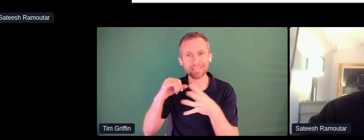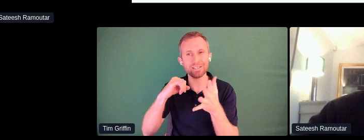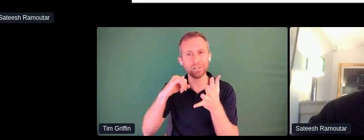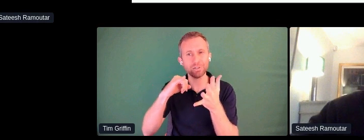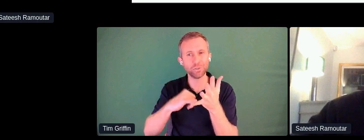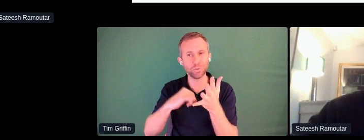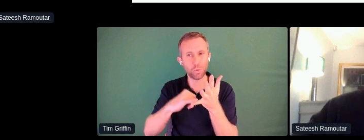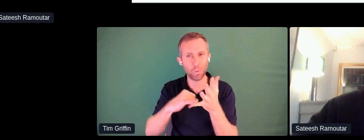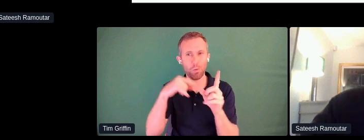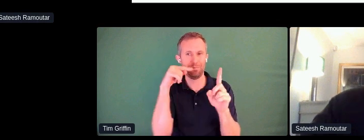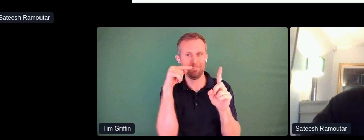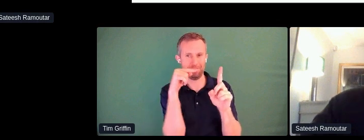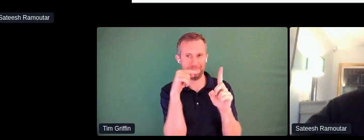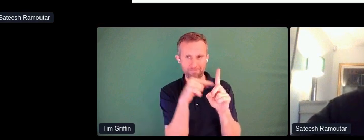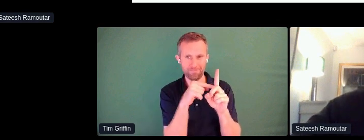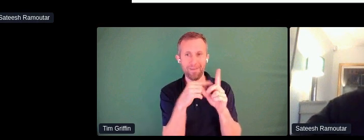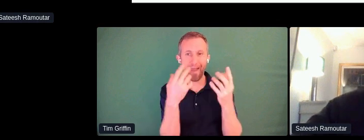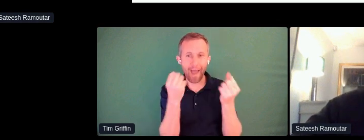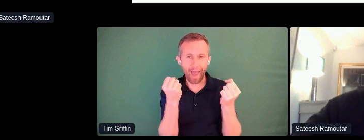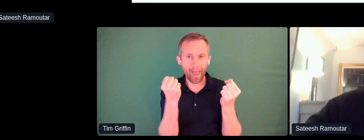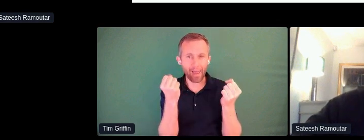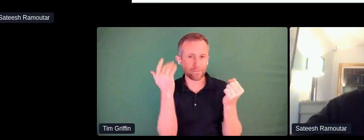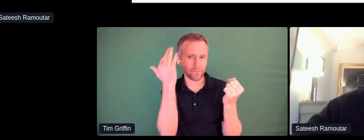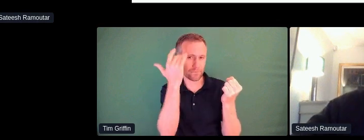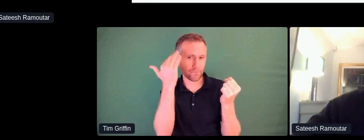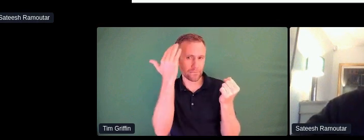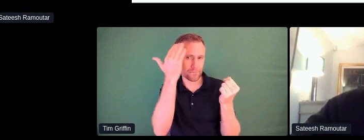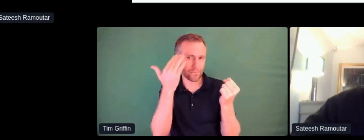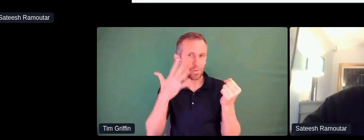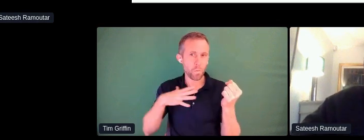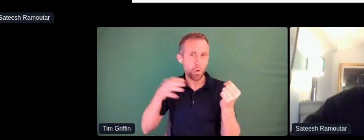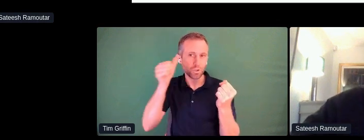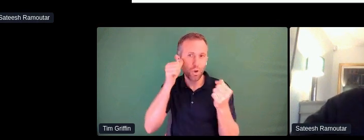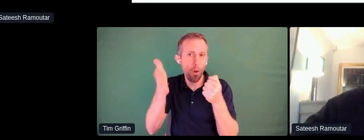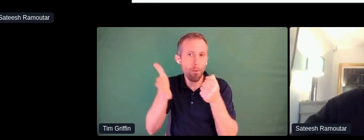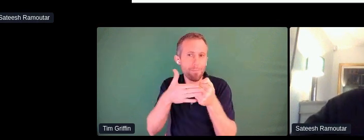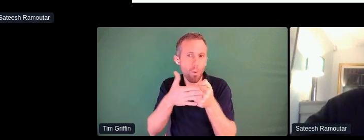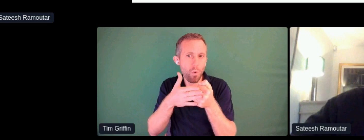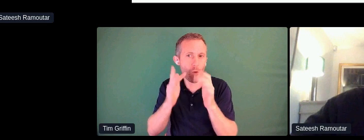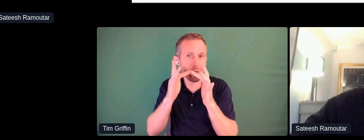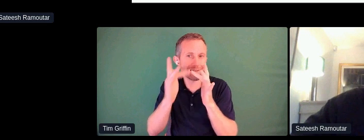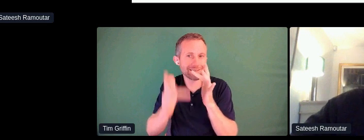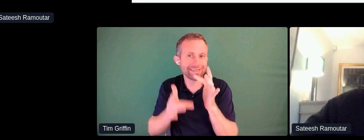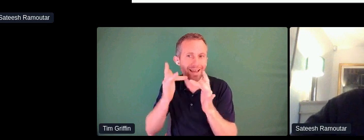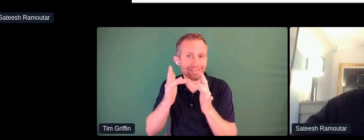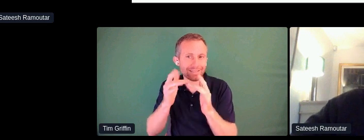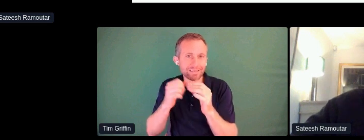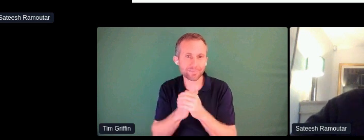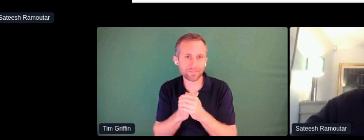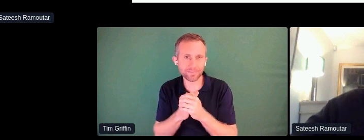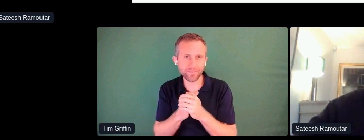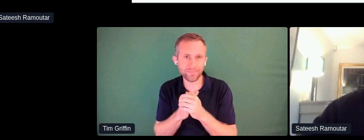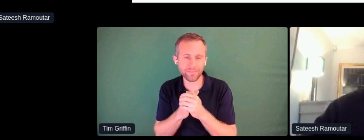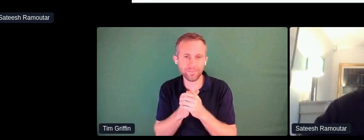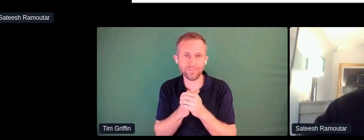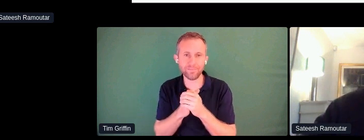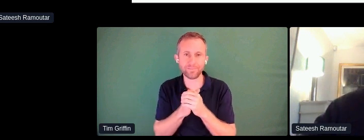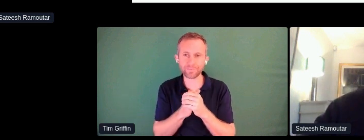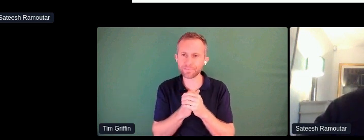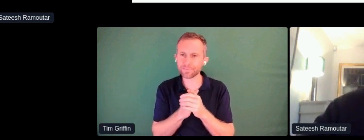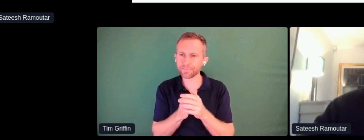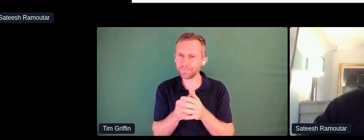2010. So what was the solution for Suku, who was curious about the internet, but was still doing most of his tasks in the traditional